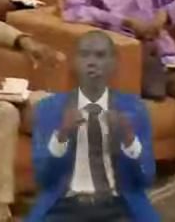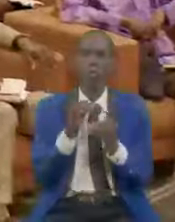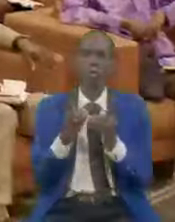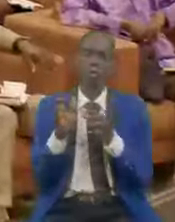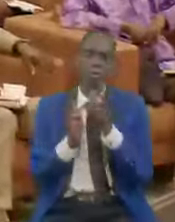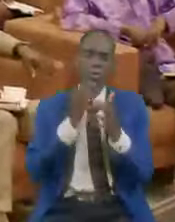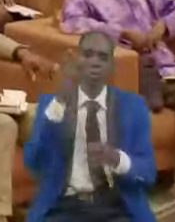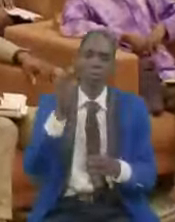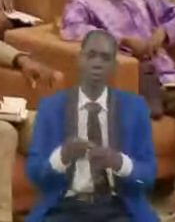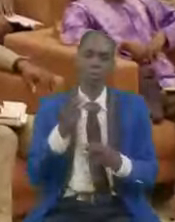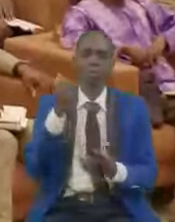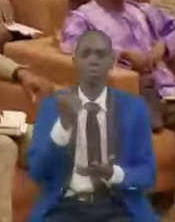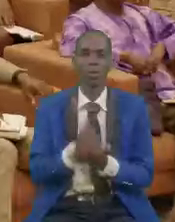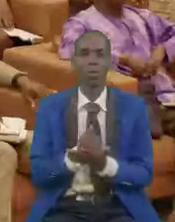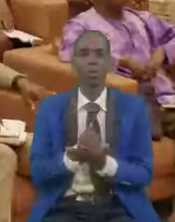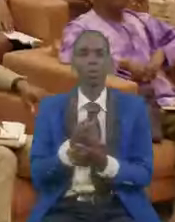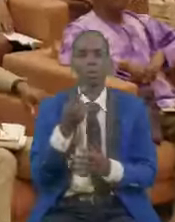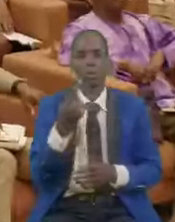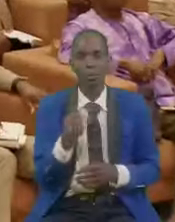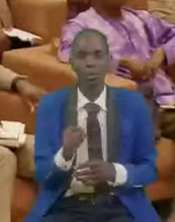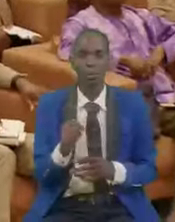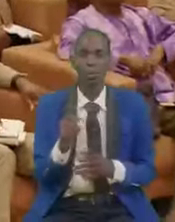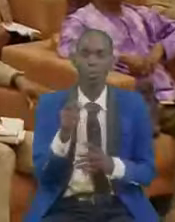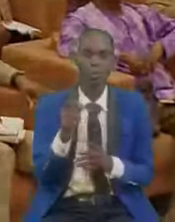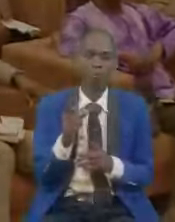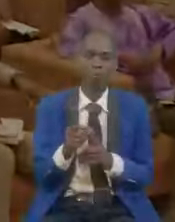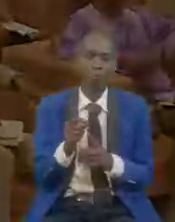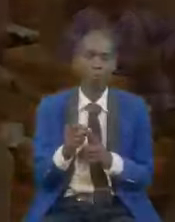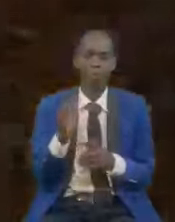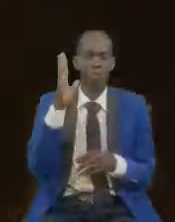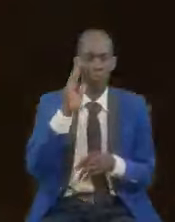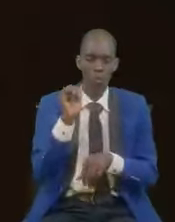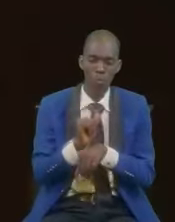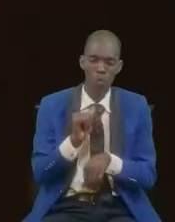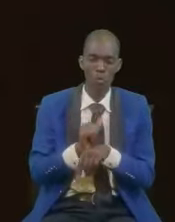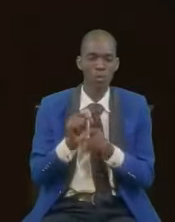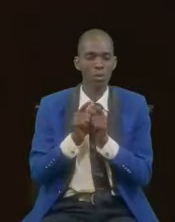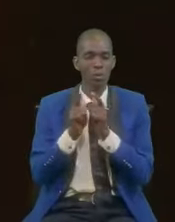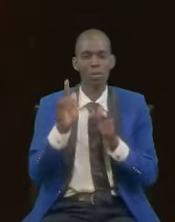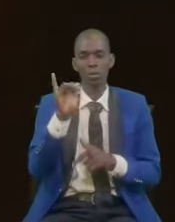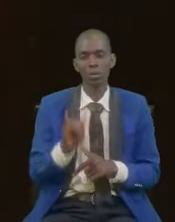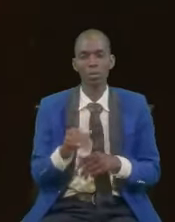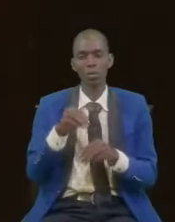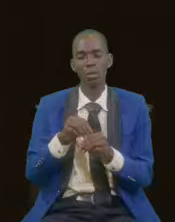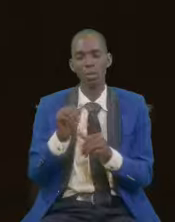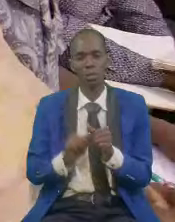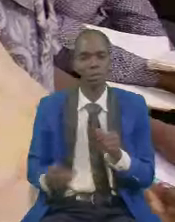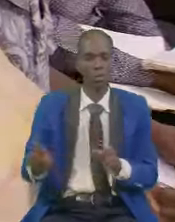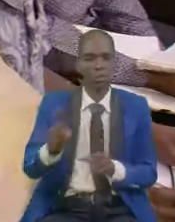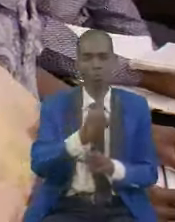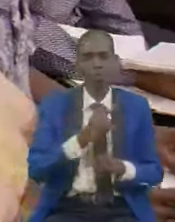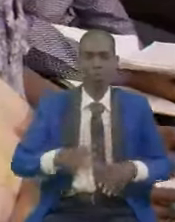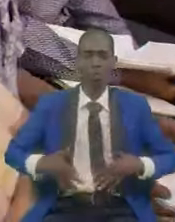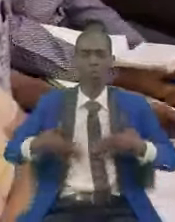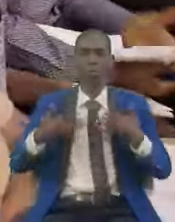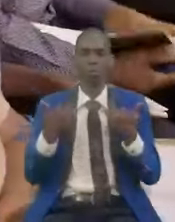Jesus' name. That the word will work effectually in every hearer. Let's rise